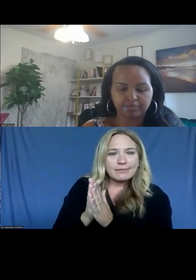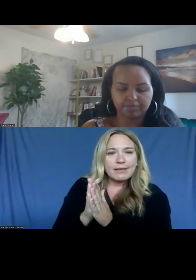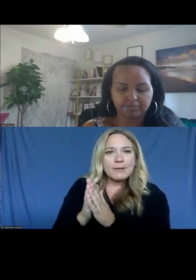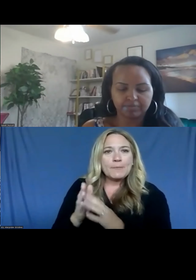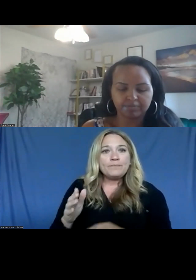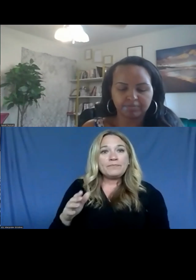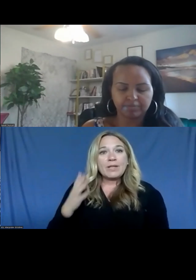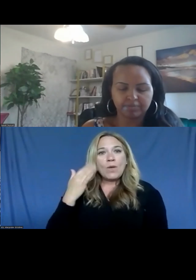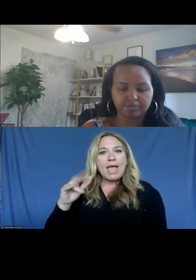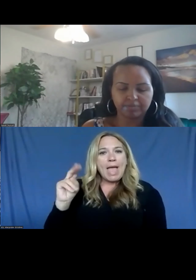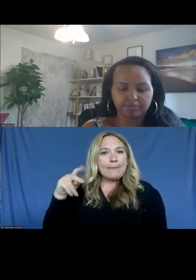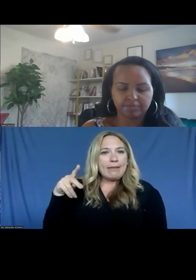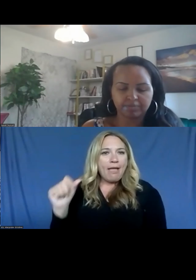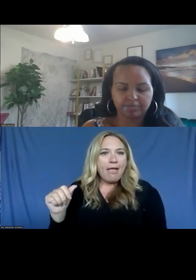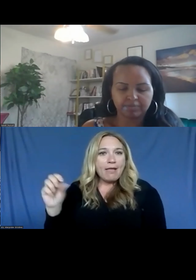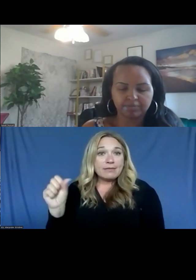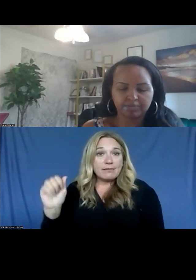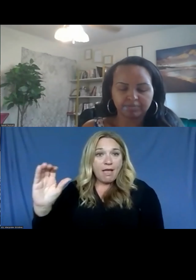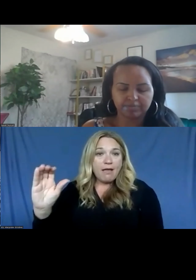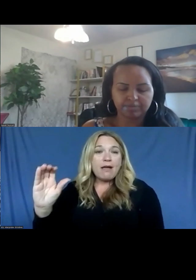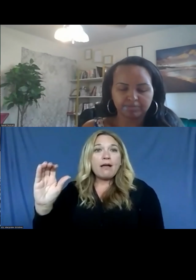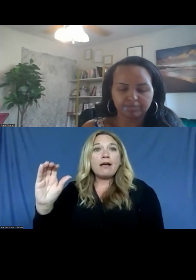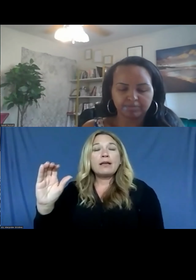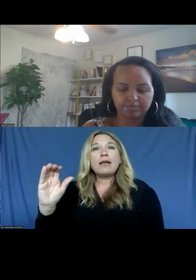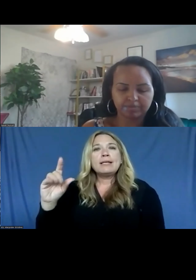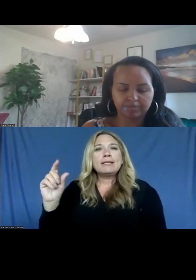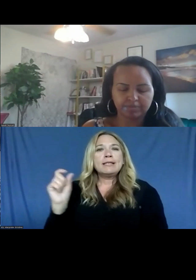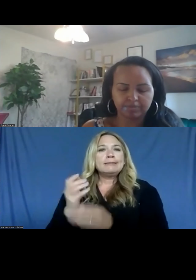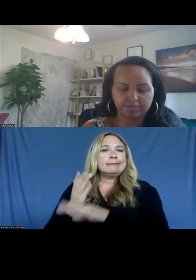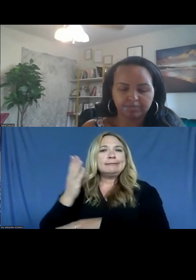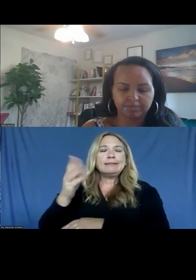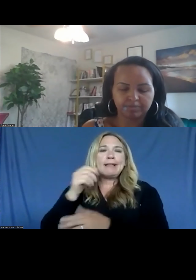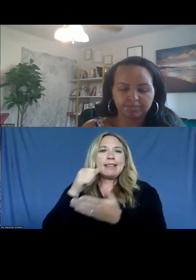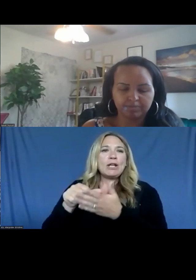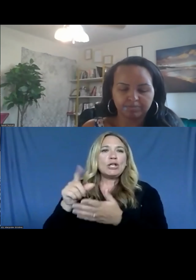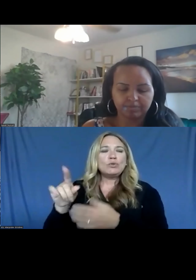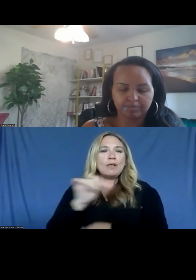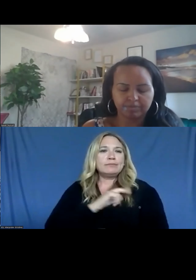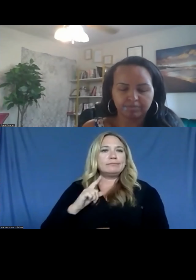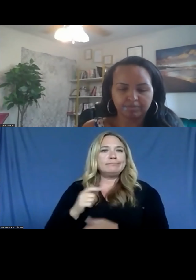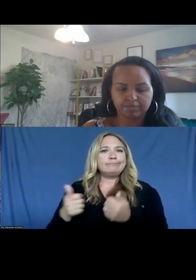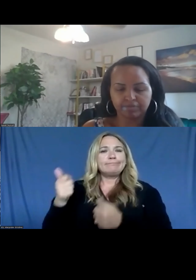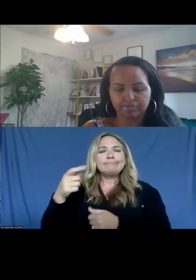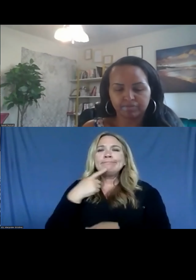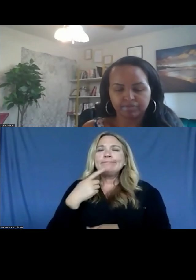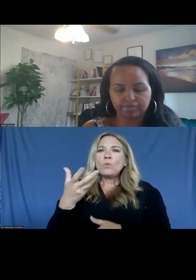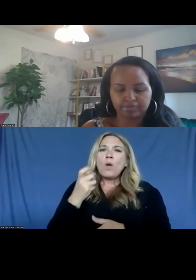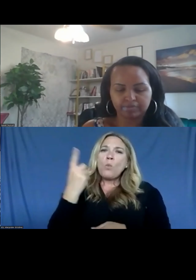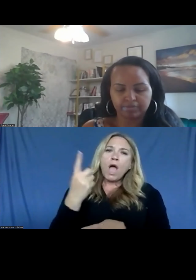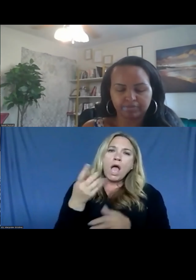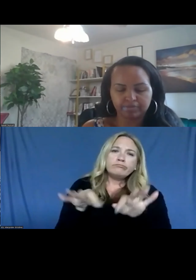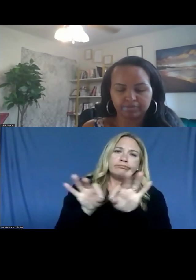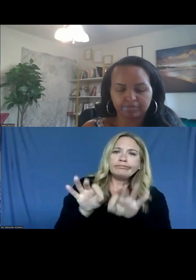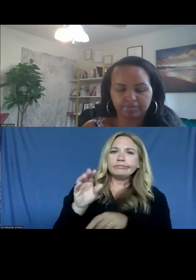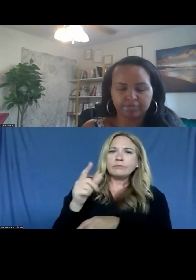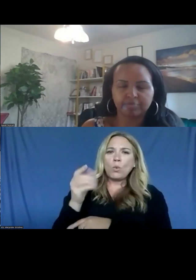MPA SAC sent a letter to, you know, legislative leadership and identified one key goal from each of the